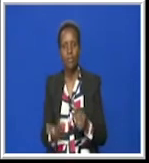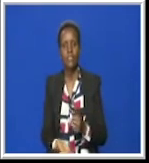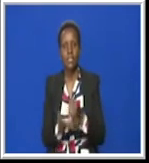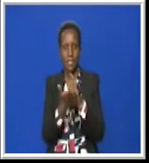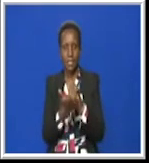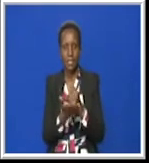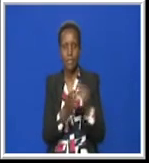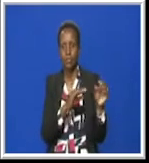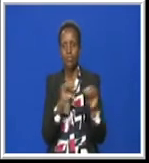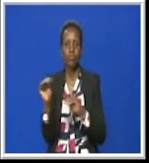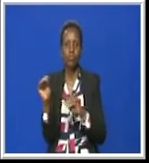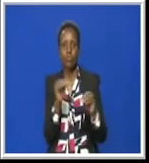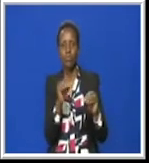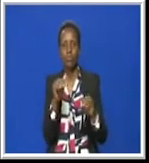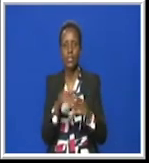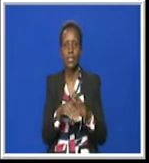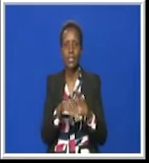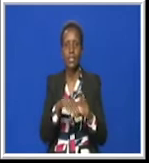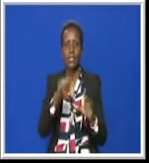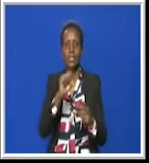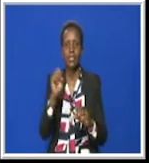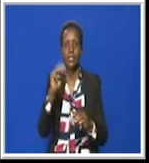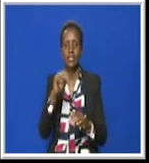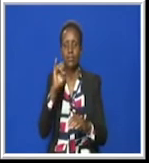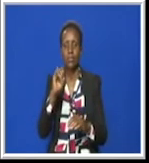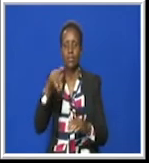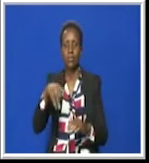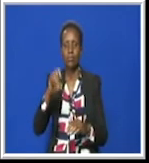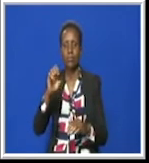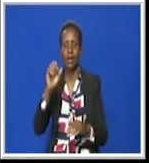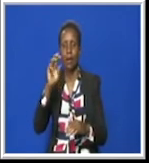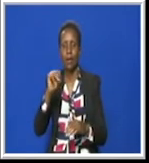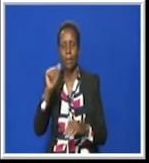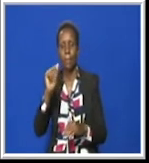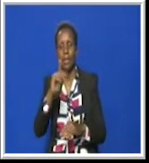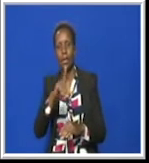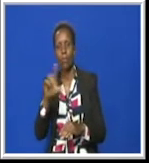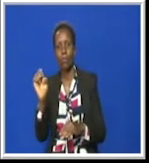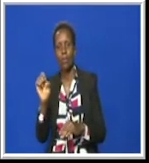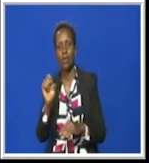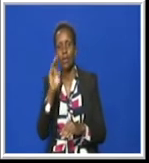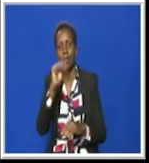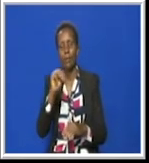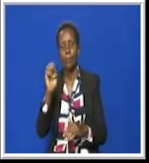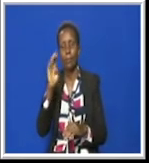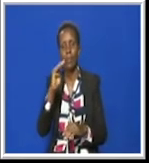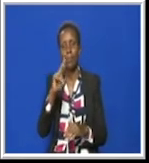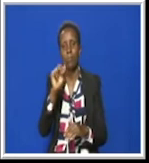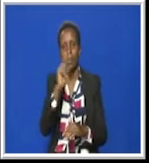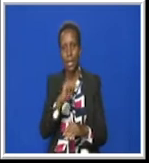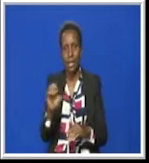move across a semipermeable membrane, and that is why we have energy. So